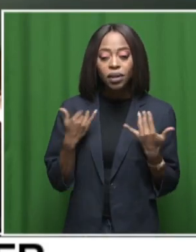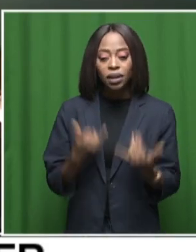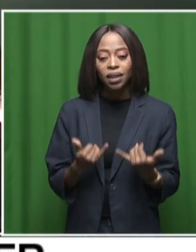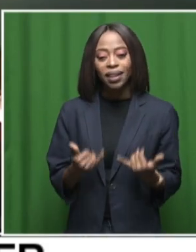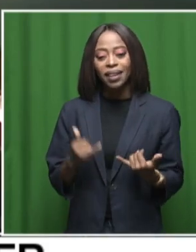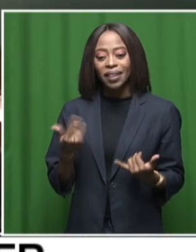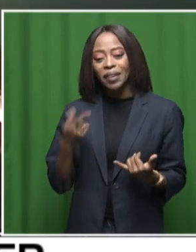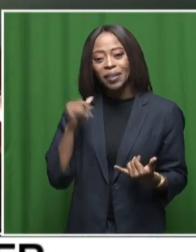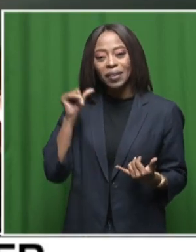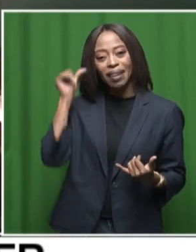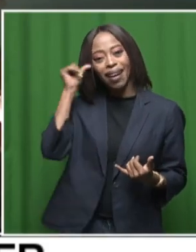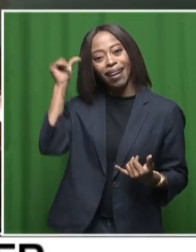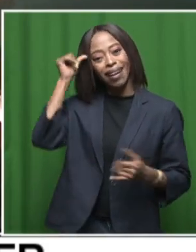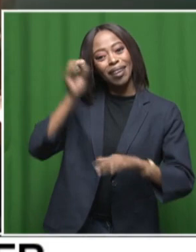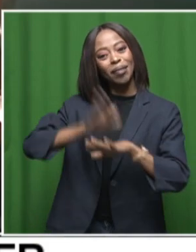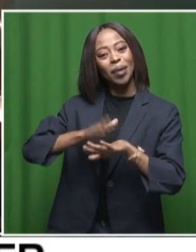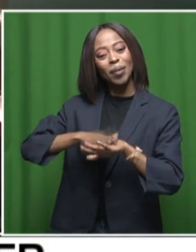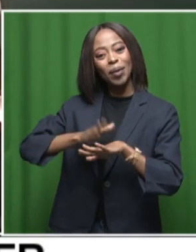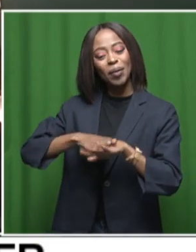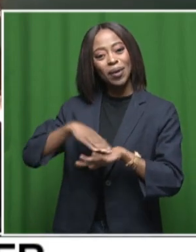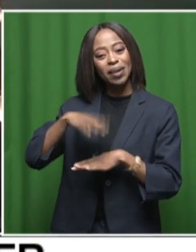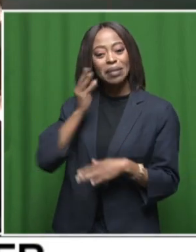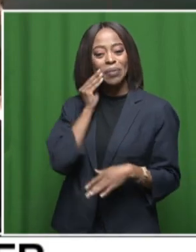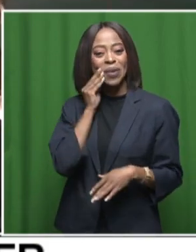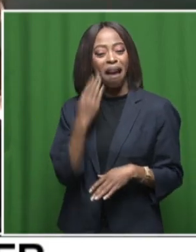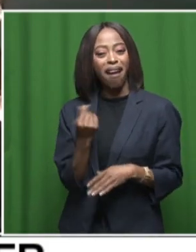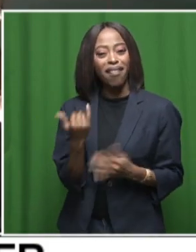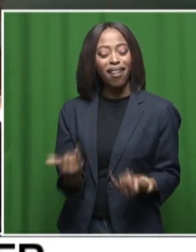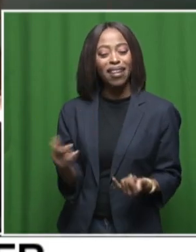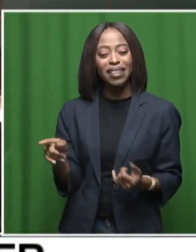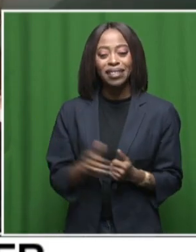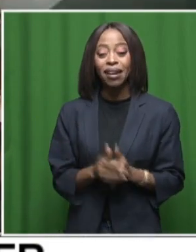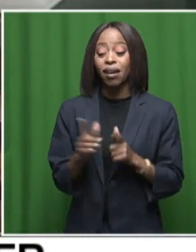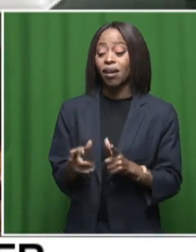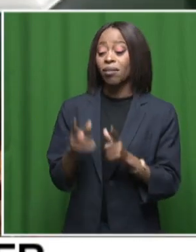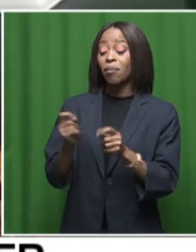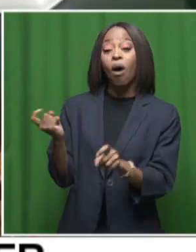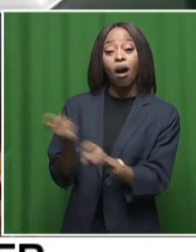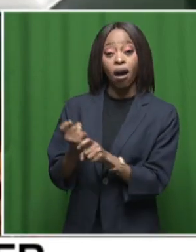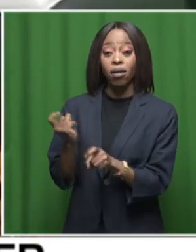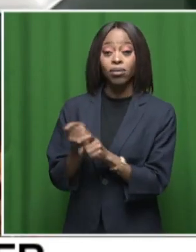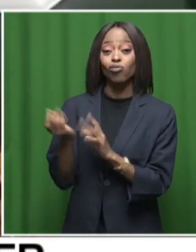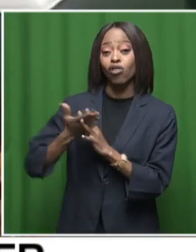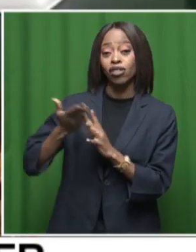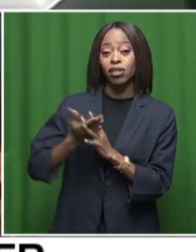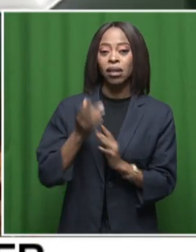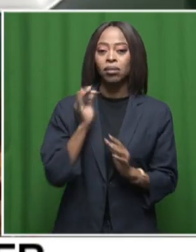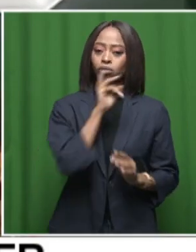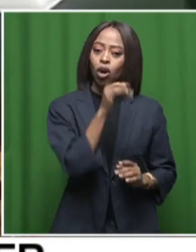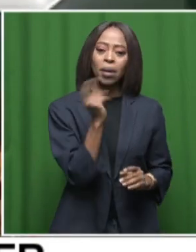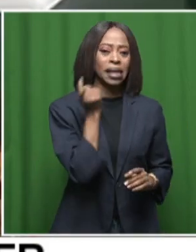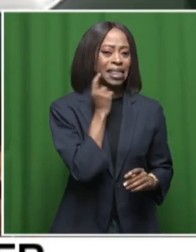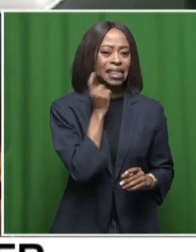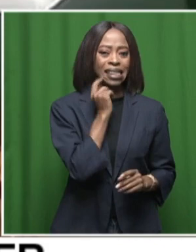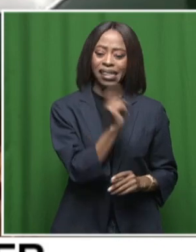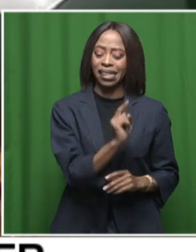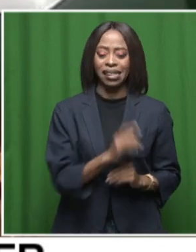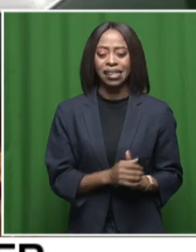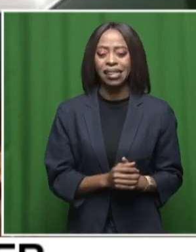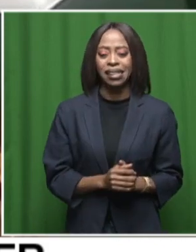you're older and wiser? Oh, Cape Town is harder to crack than Joburg. I